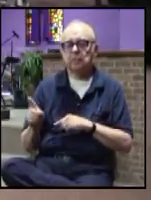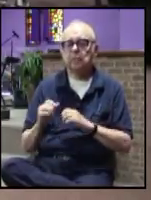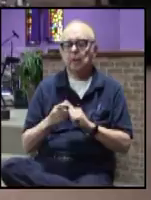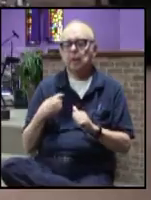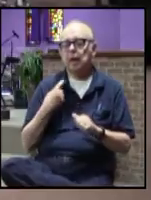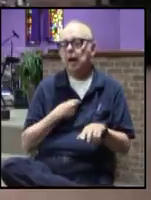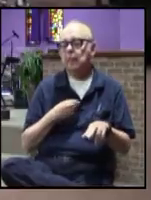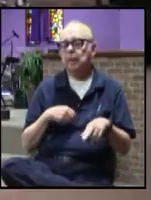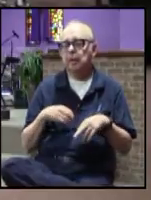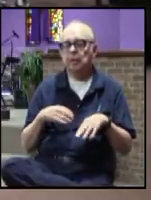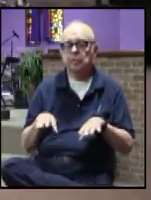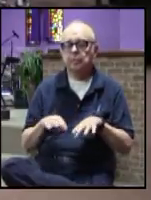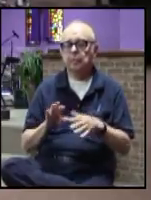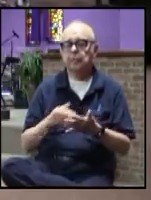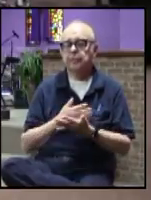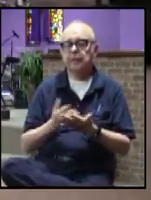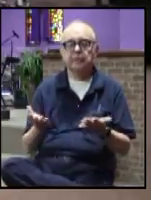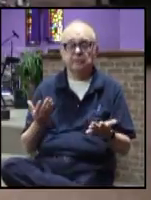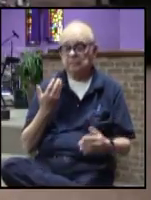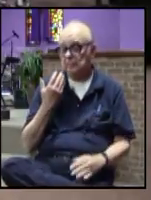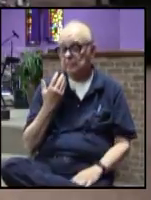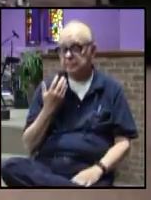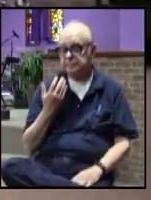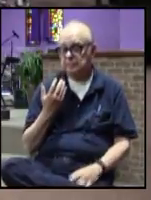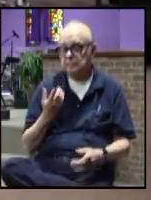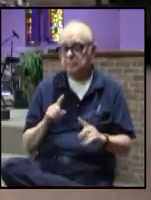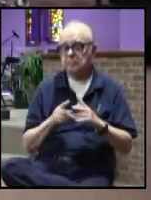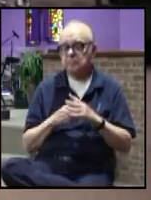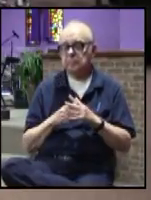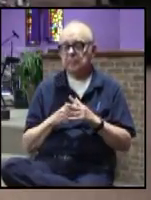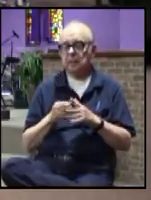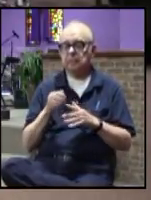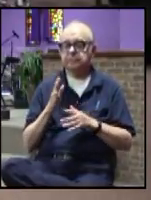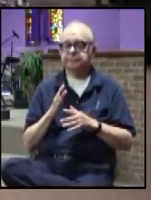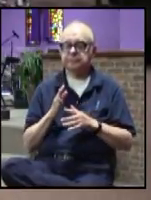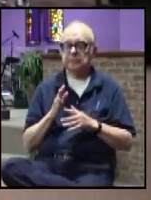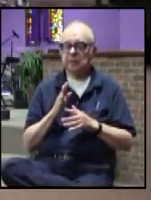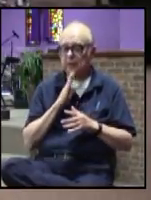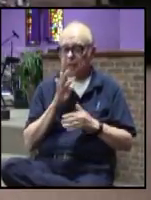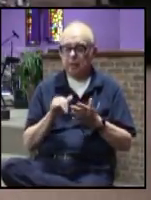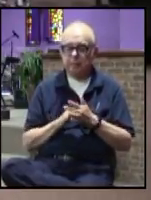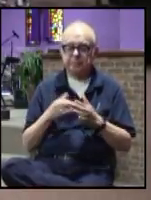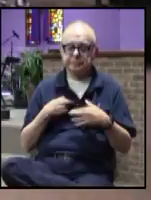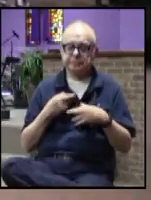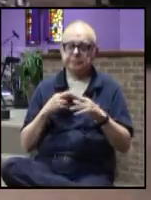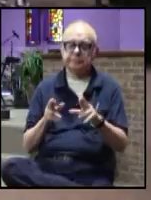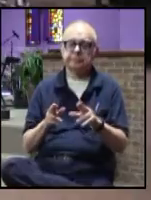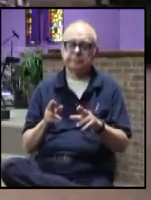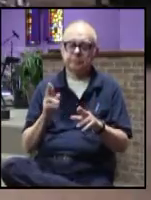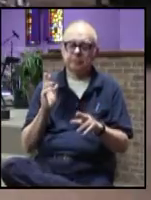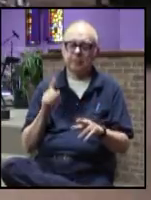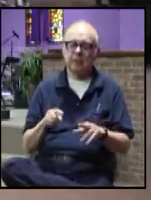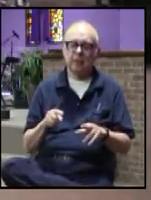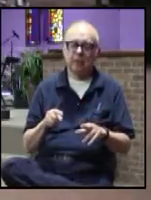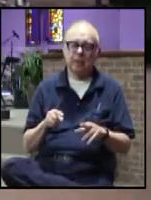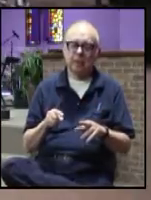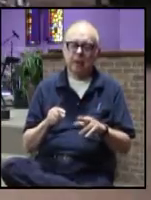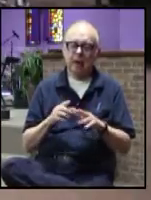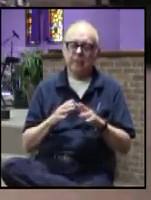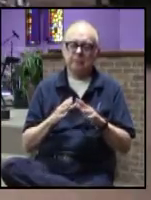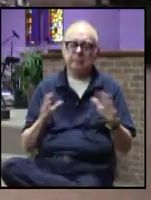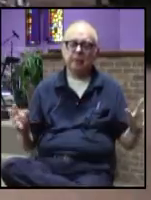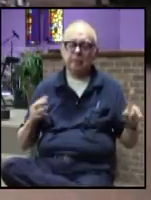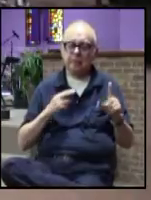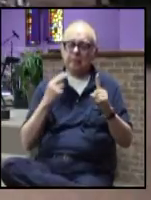do we react to those things? And so when we start talking about my response is you've got to have a bigger